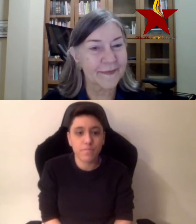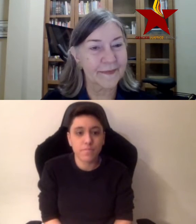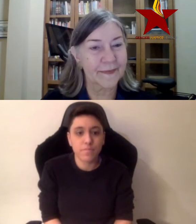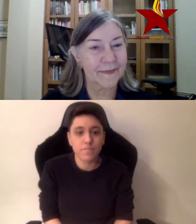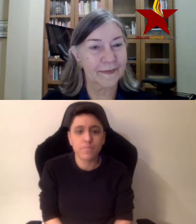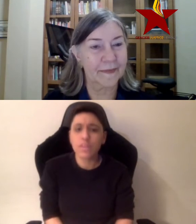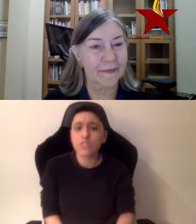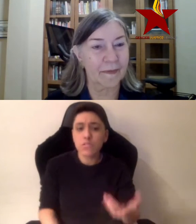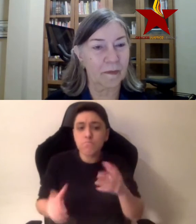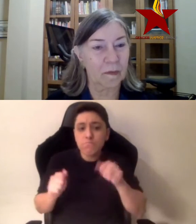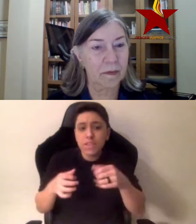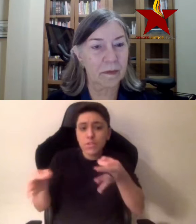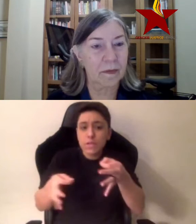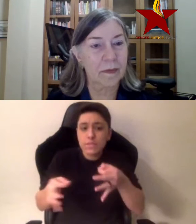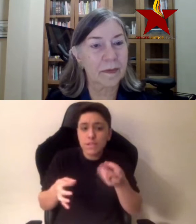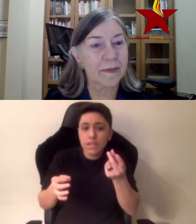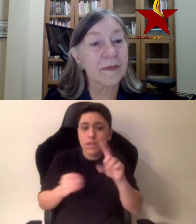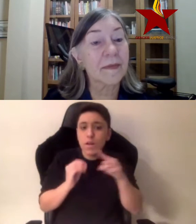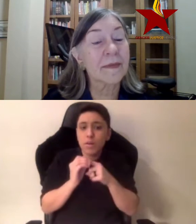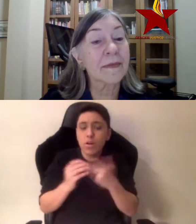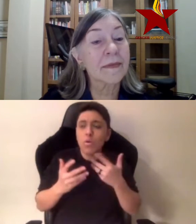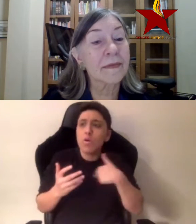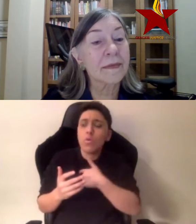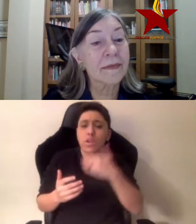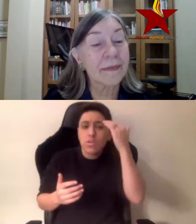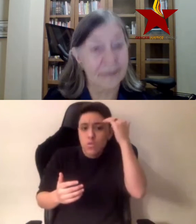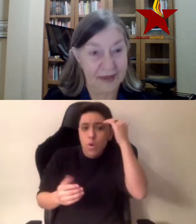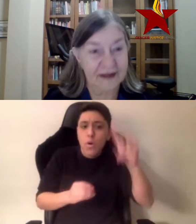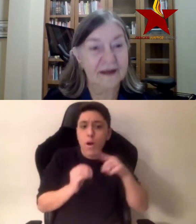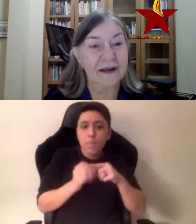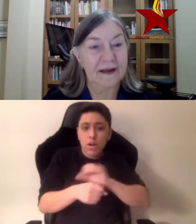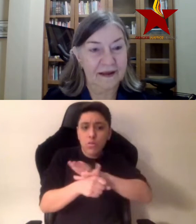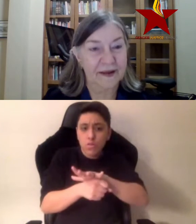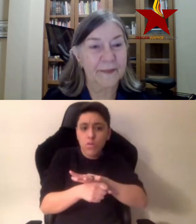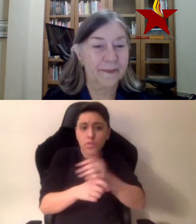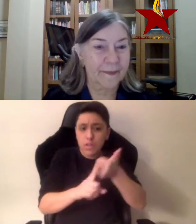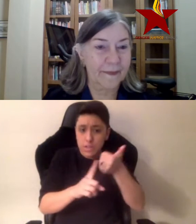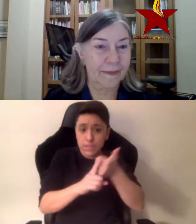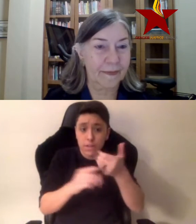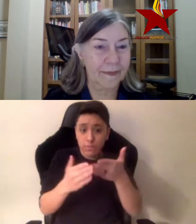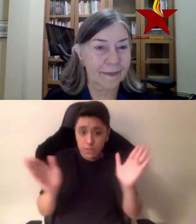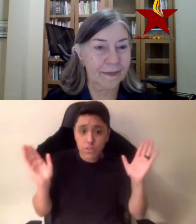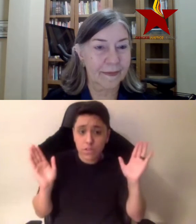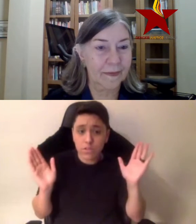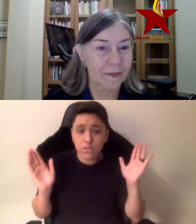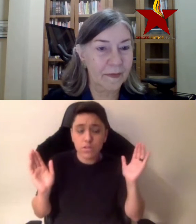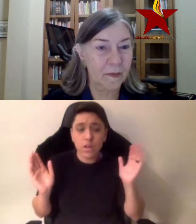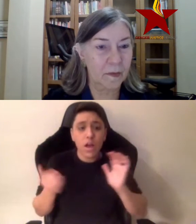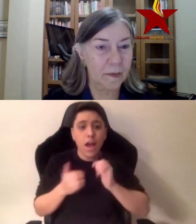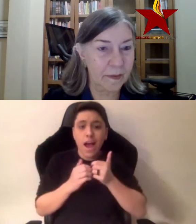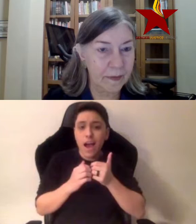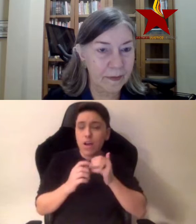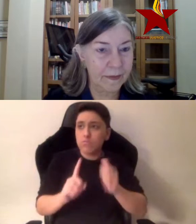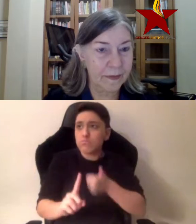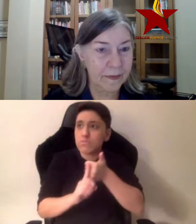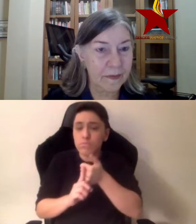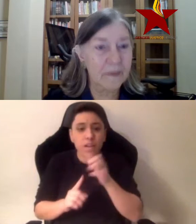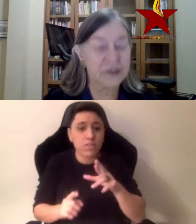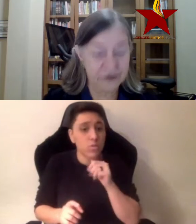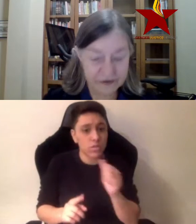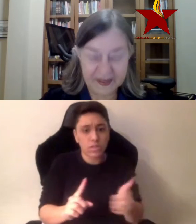Tell us a little bit about what we know about COVID in general, and how it affects or doesn't affect